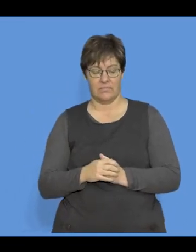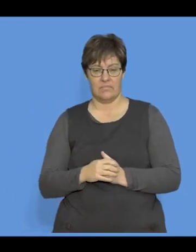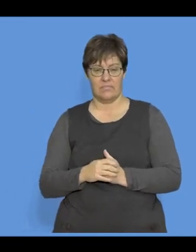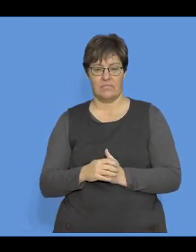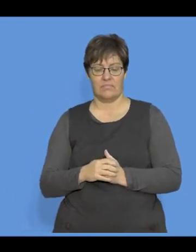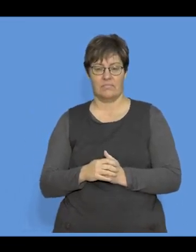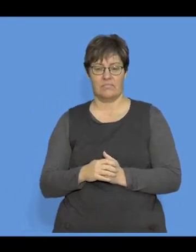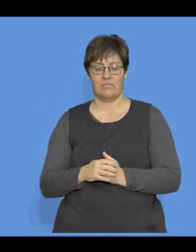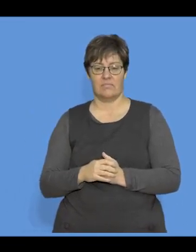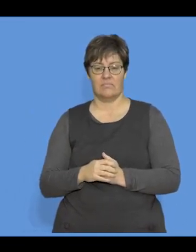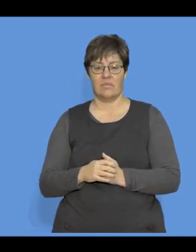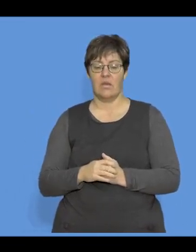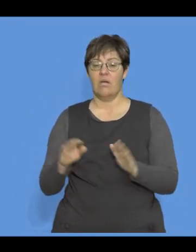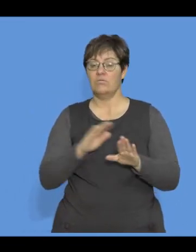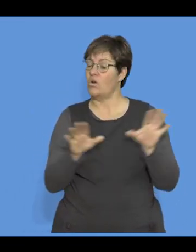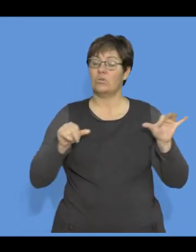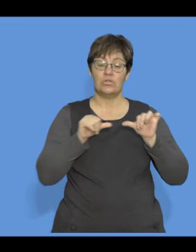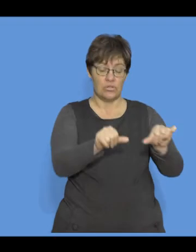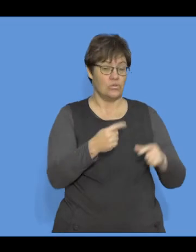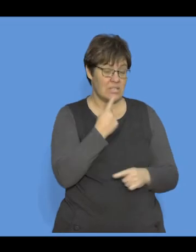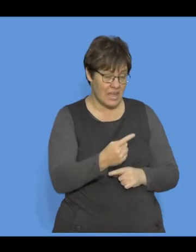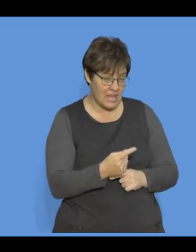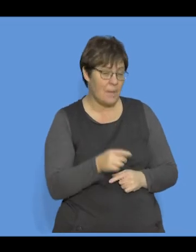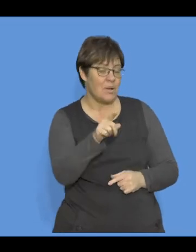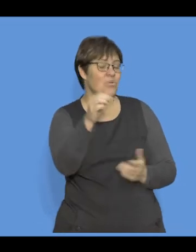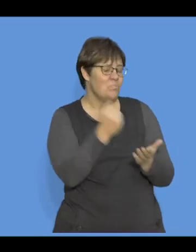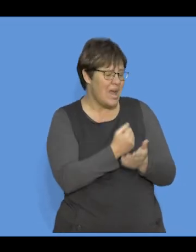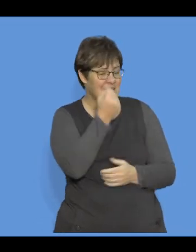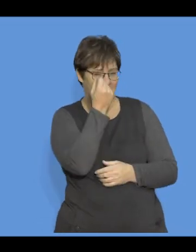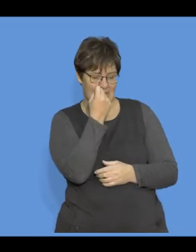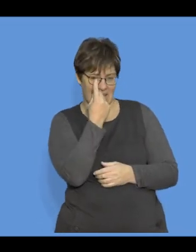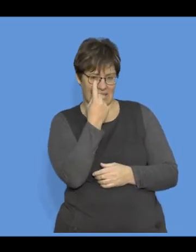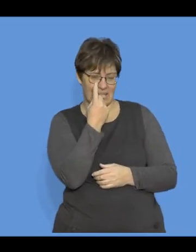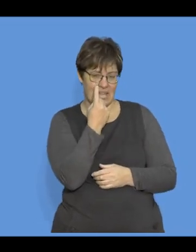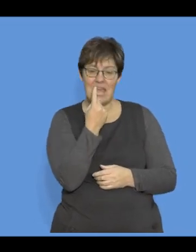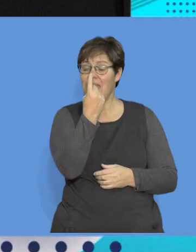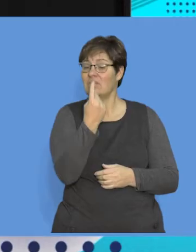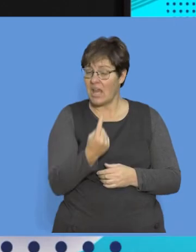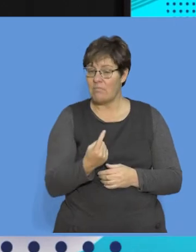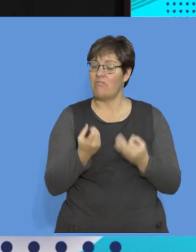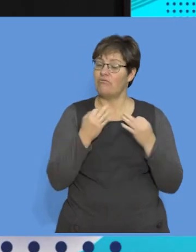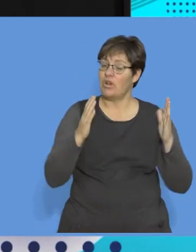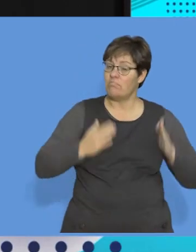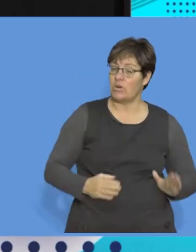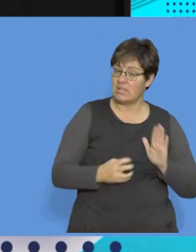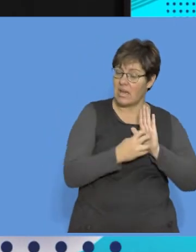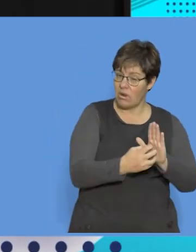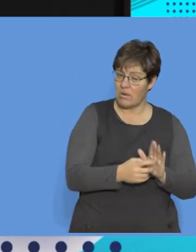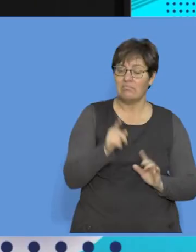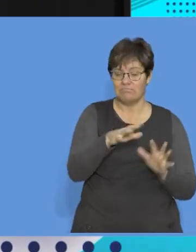And I'm not going to continue doing that, but I need you to understand, every time you do a free body diagram, that's what you've got to set